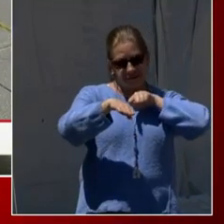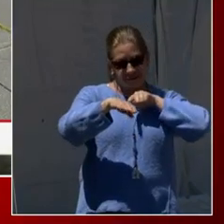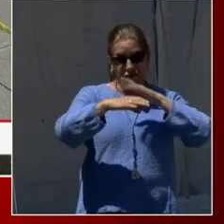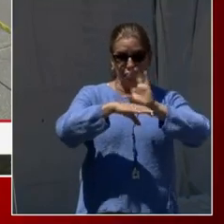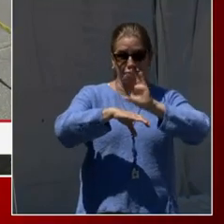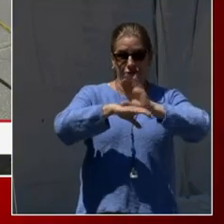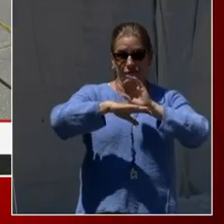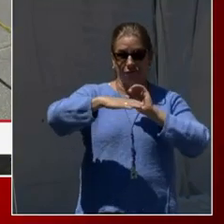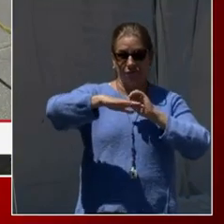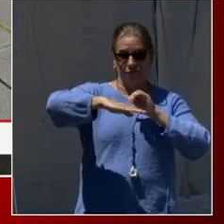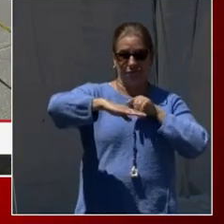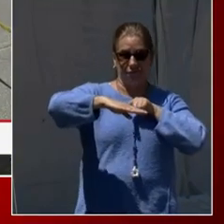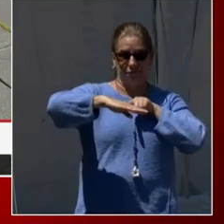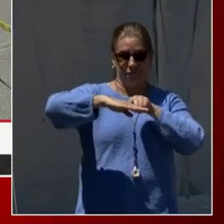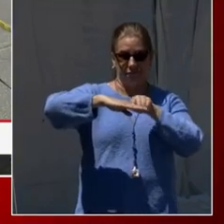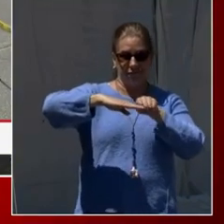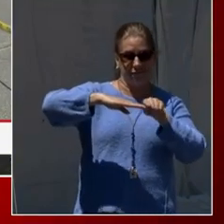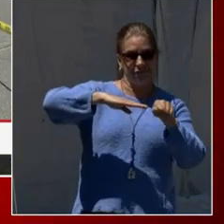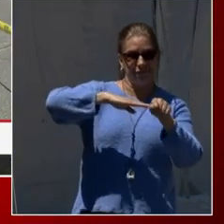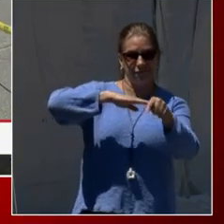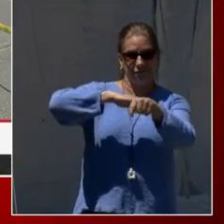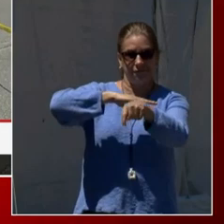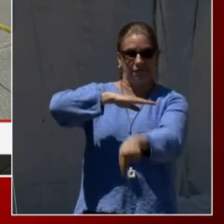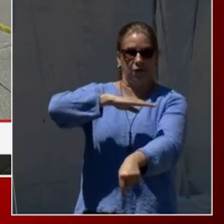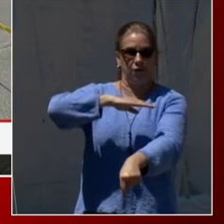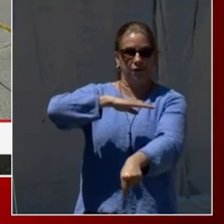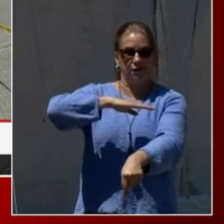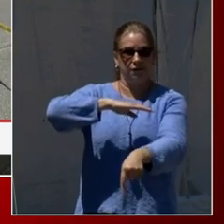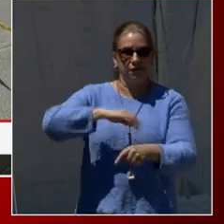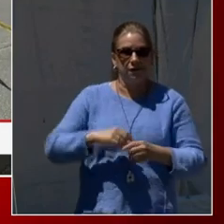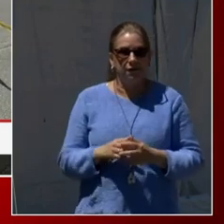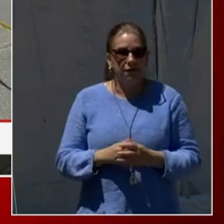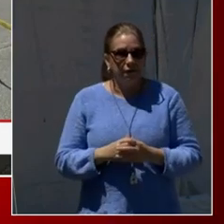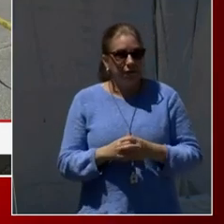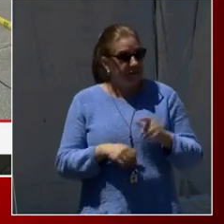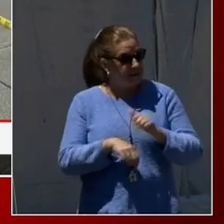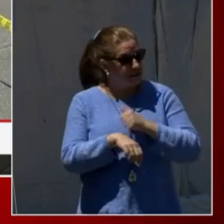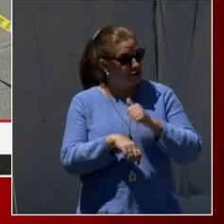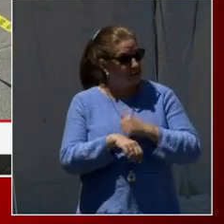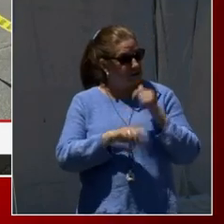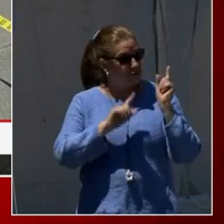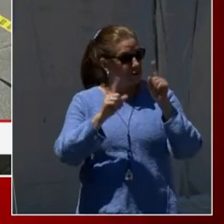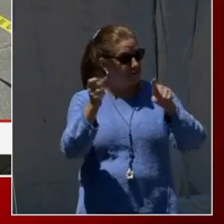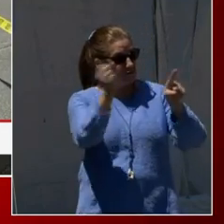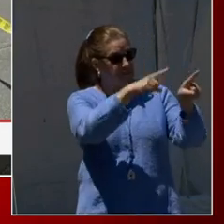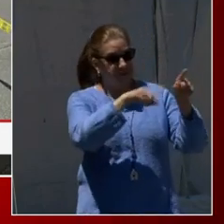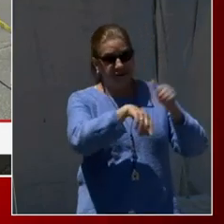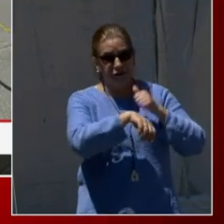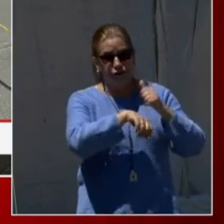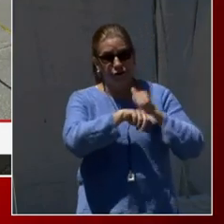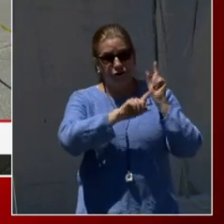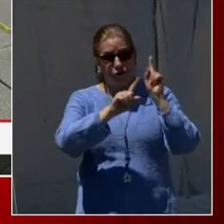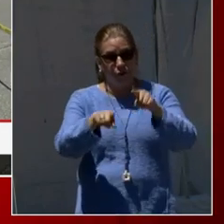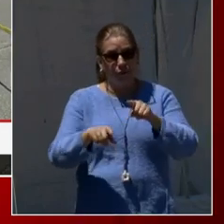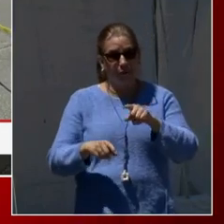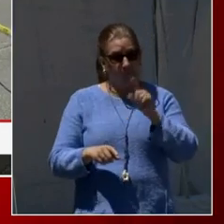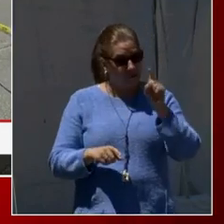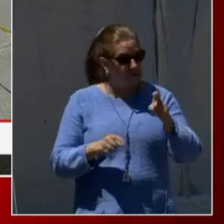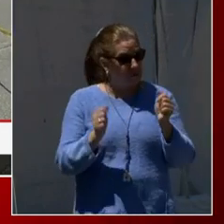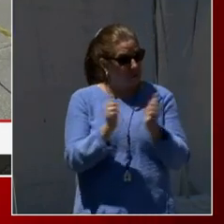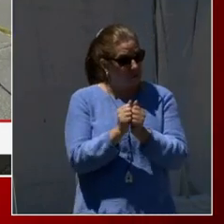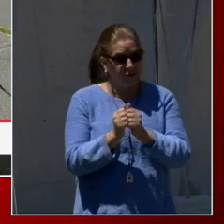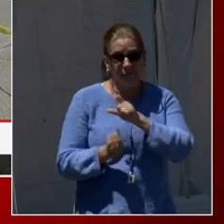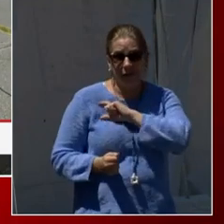dangerous to go without a police escort? Well, there were other responses, and again, working with the Joint Operations Center where we had police and fire